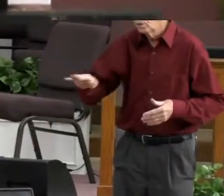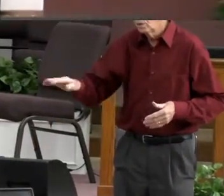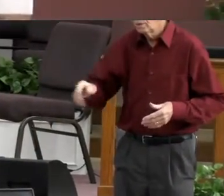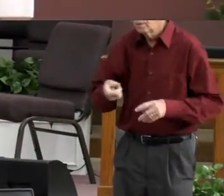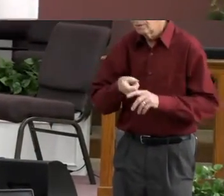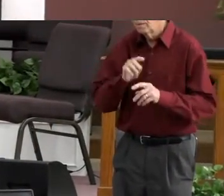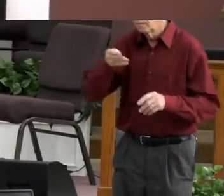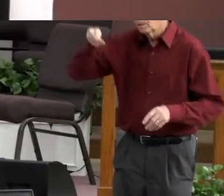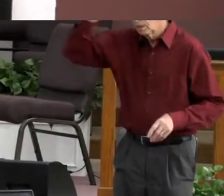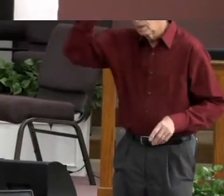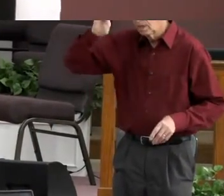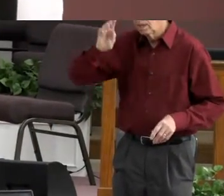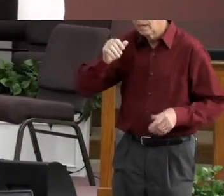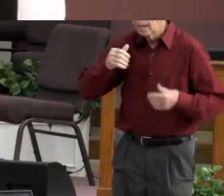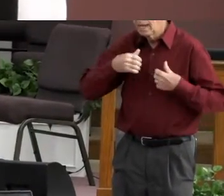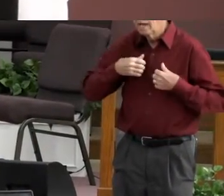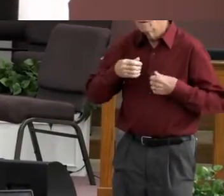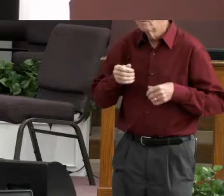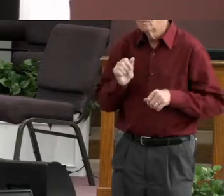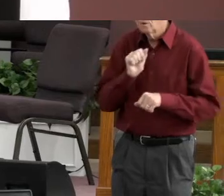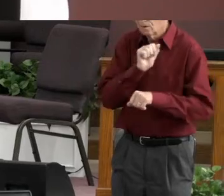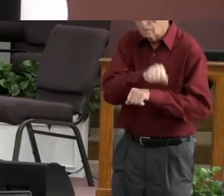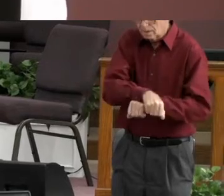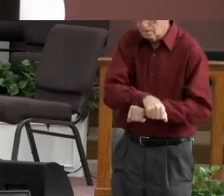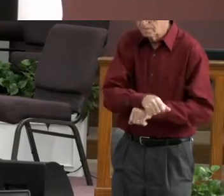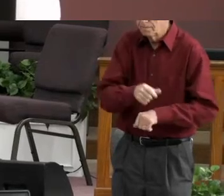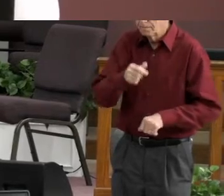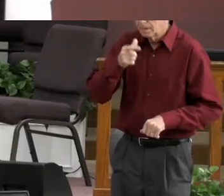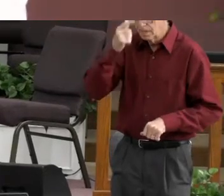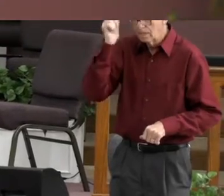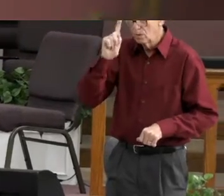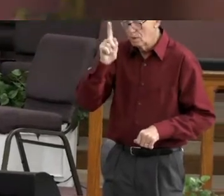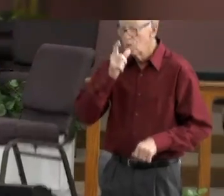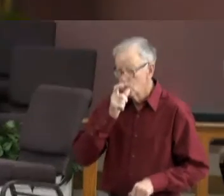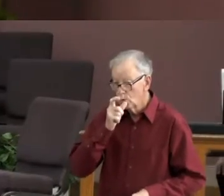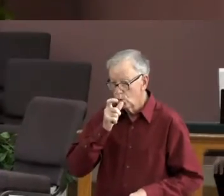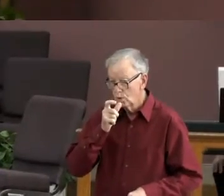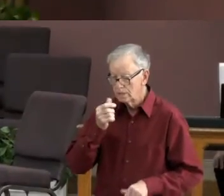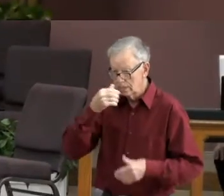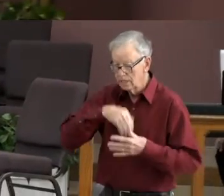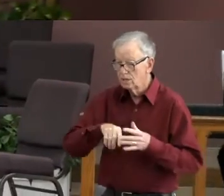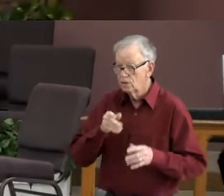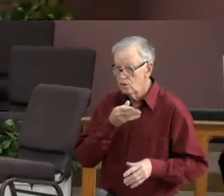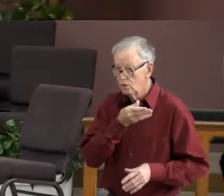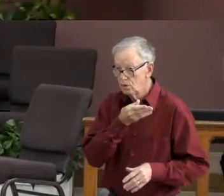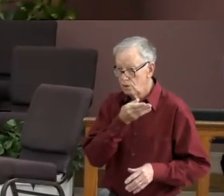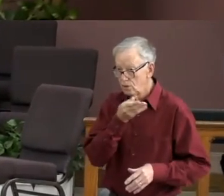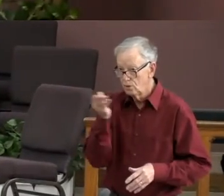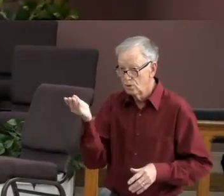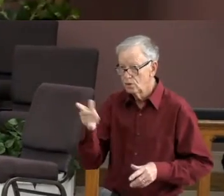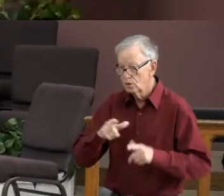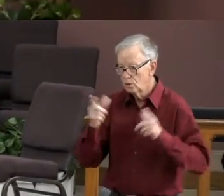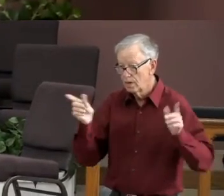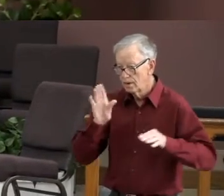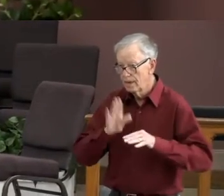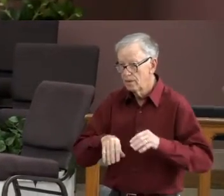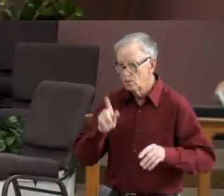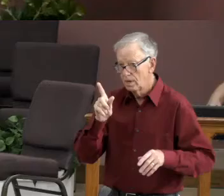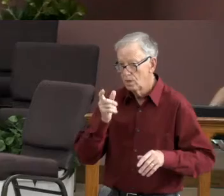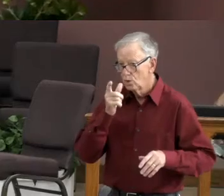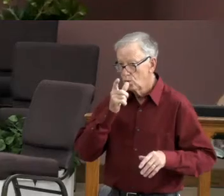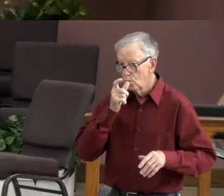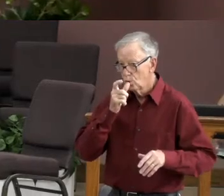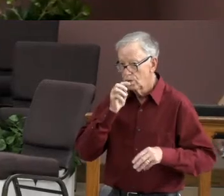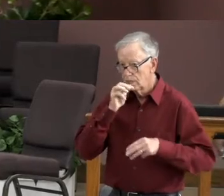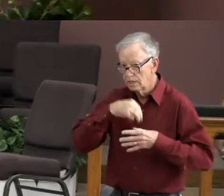God and have overcome them, because the one who is in you is greater than the one who is in the